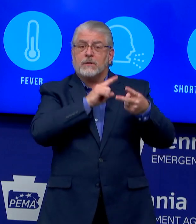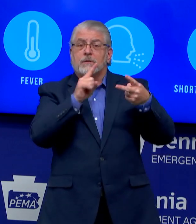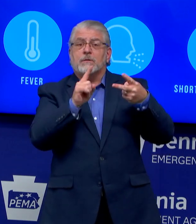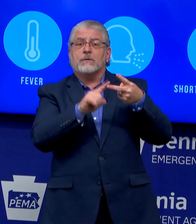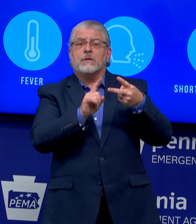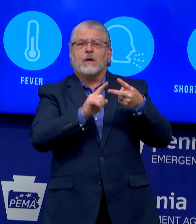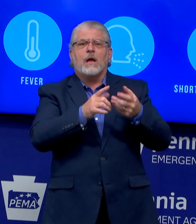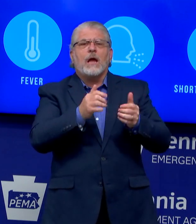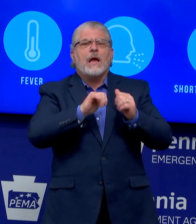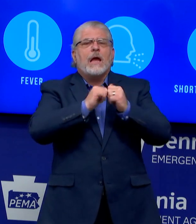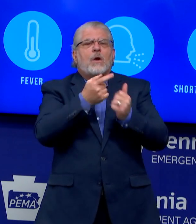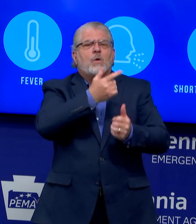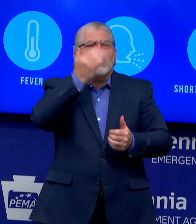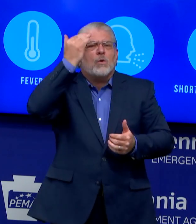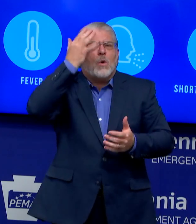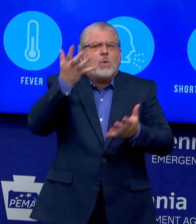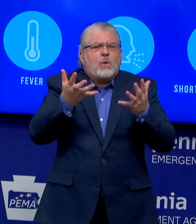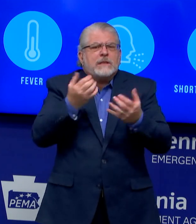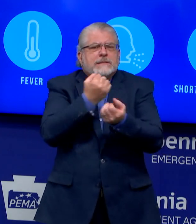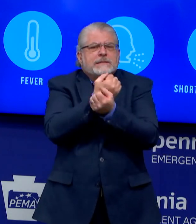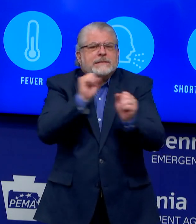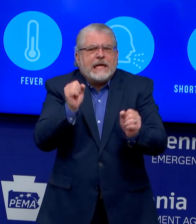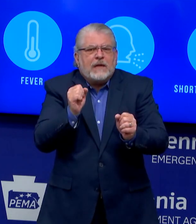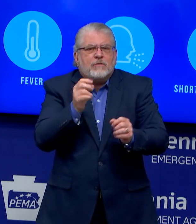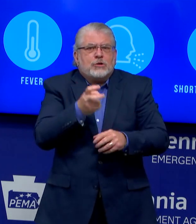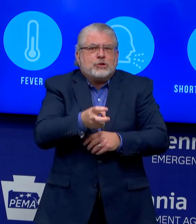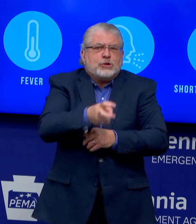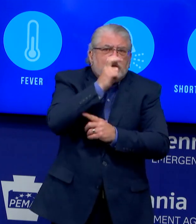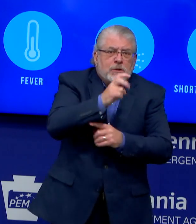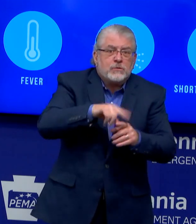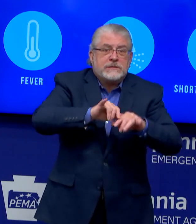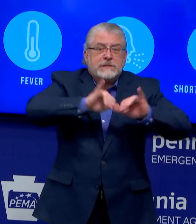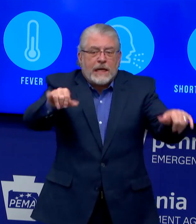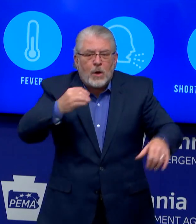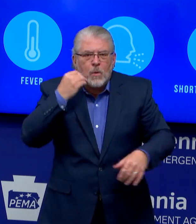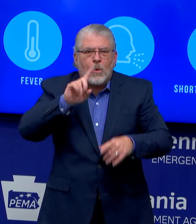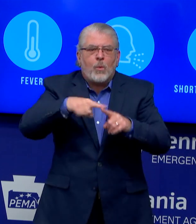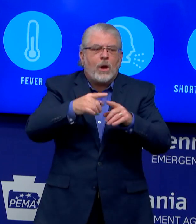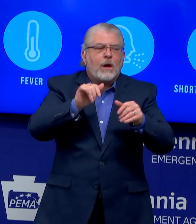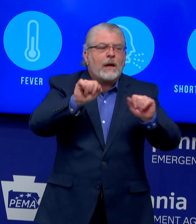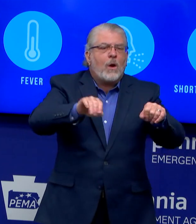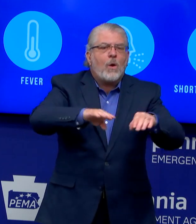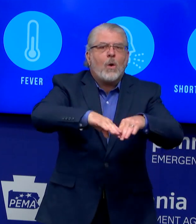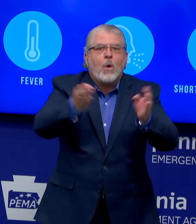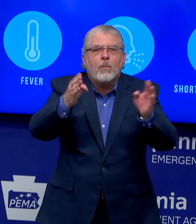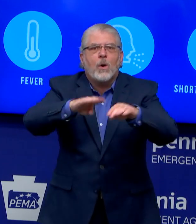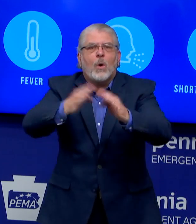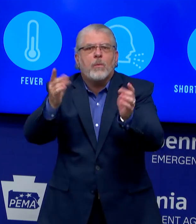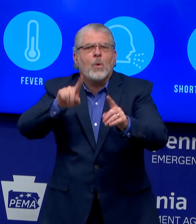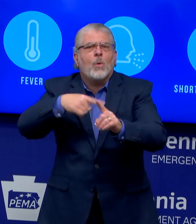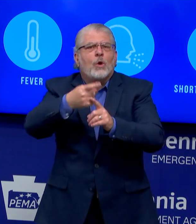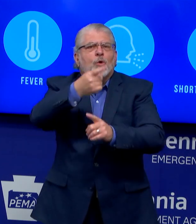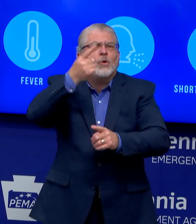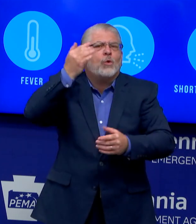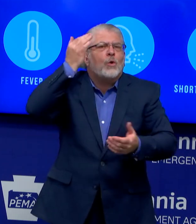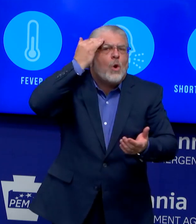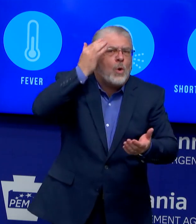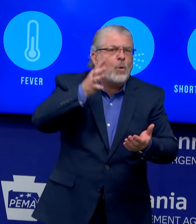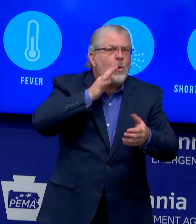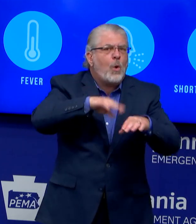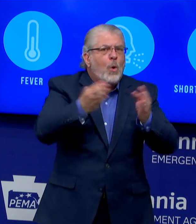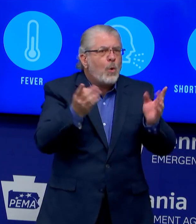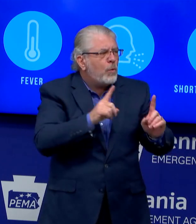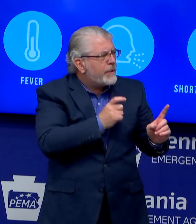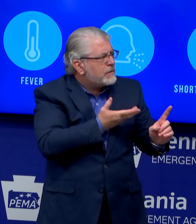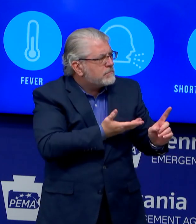state? Well, thank you for those questions. So first, yes, we have had occasional shortages of the